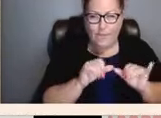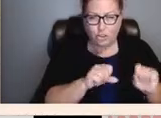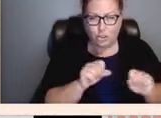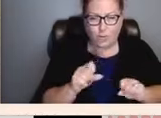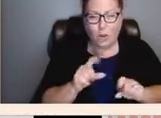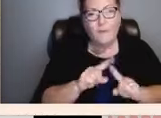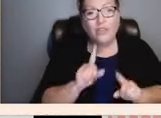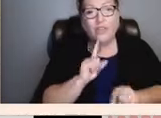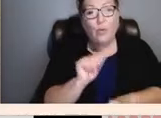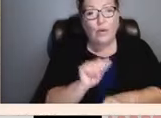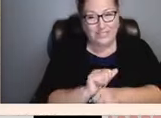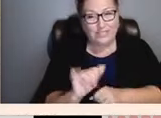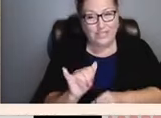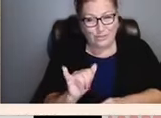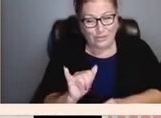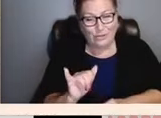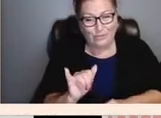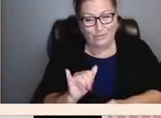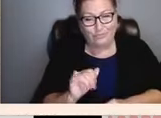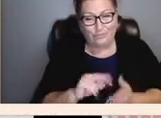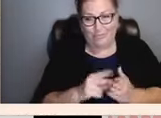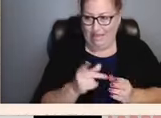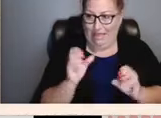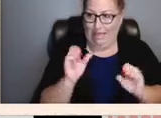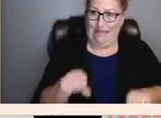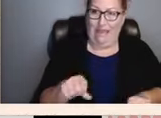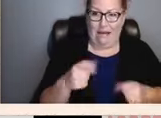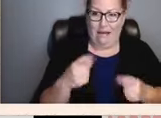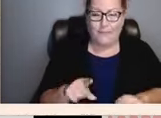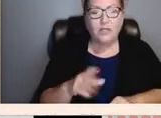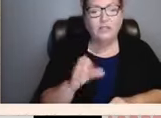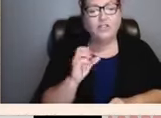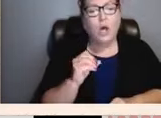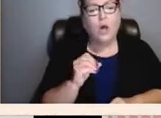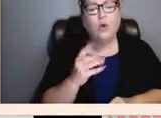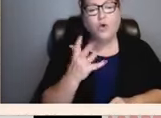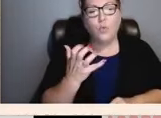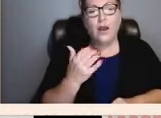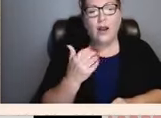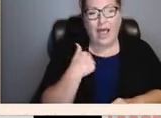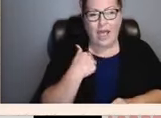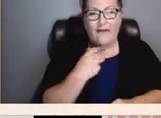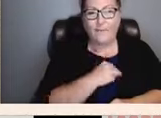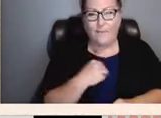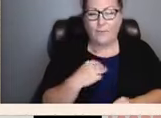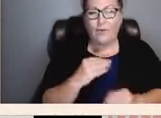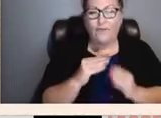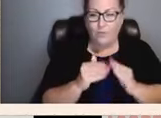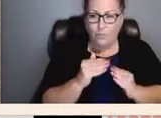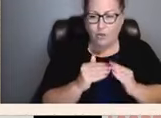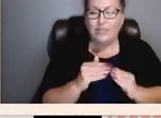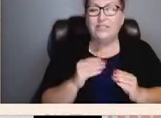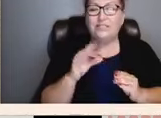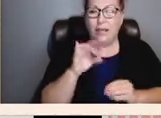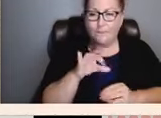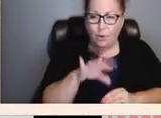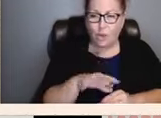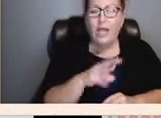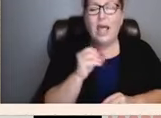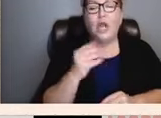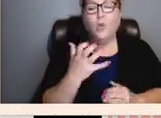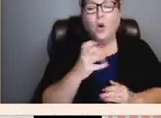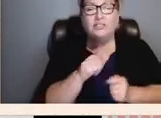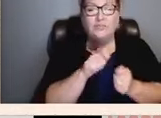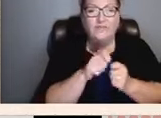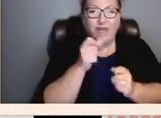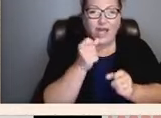too. So you want to have member and community input. You want specific annual goals, and consider the